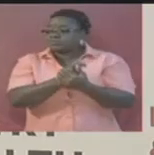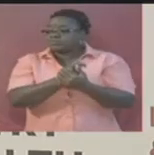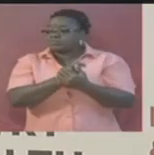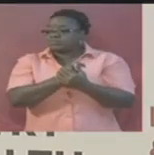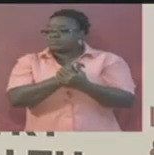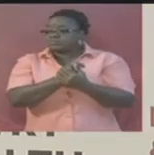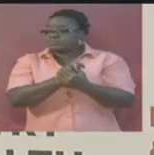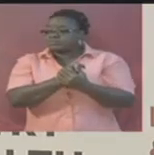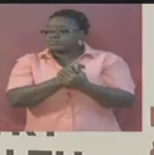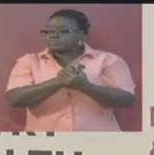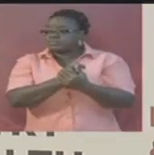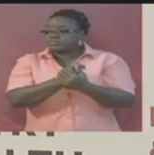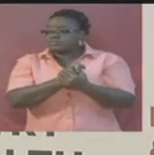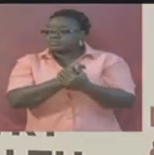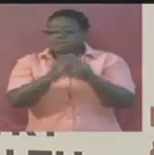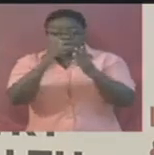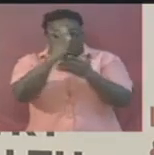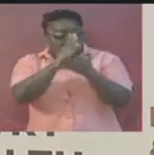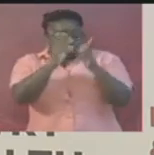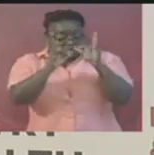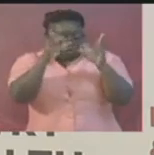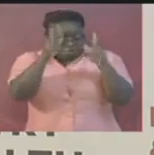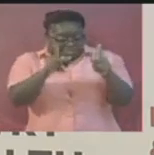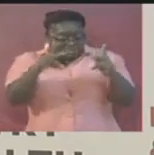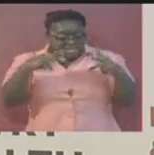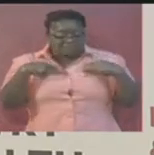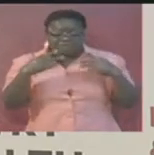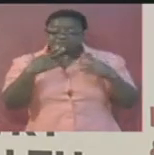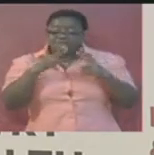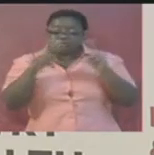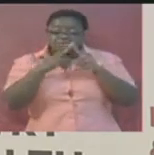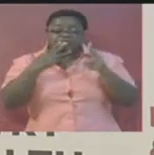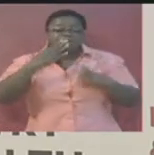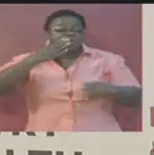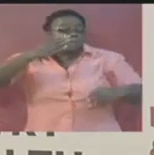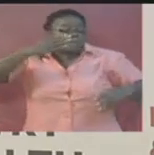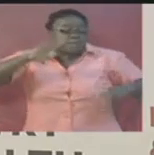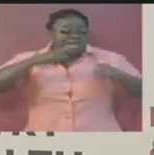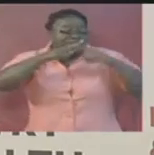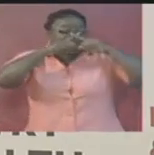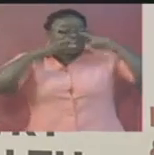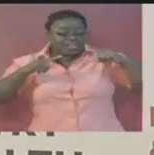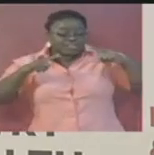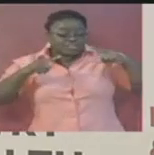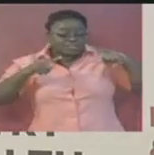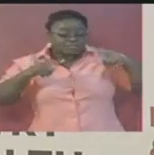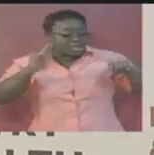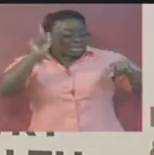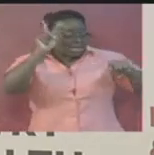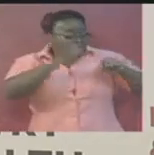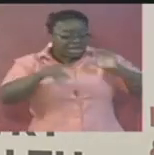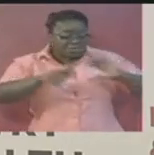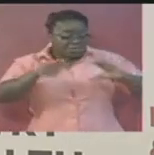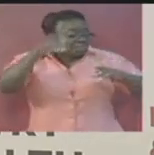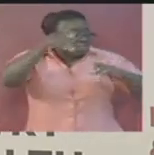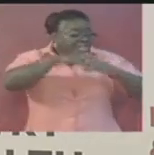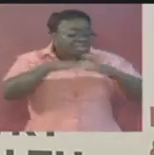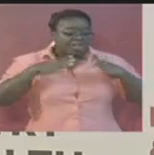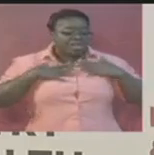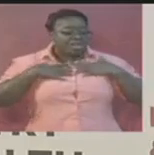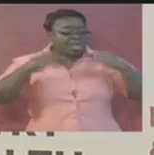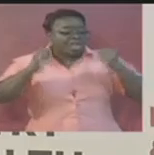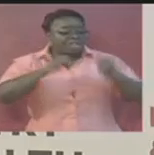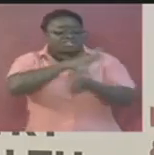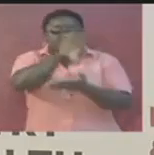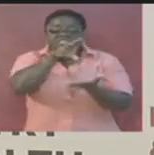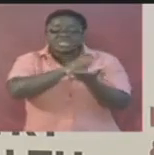who has had severe allergy, probably we have to be careful, and they cannot be done probably in a health center. We'd have to, on an